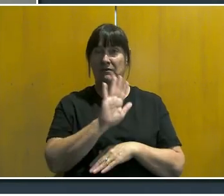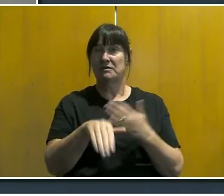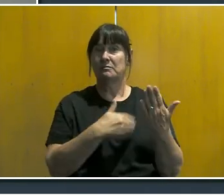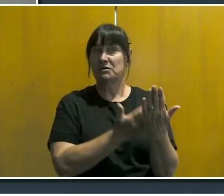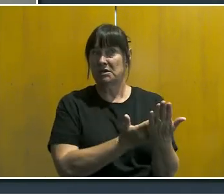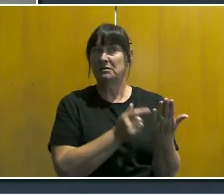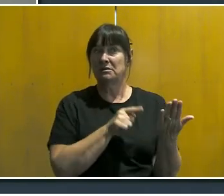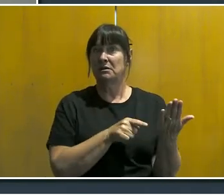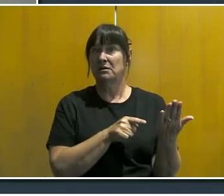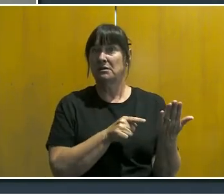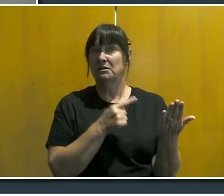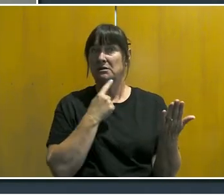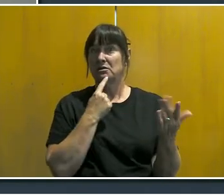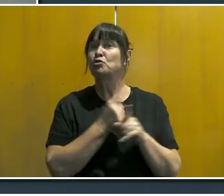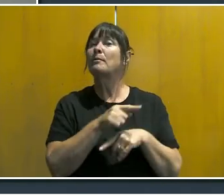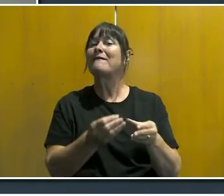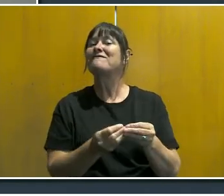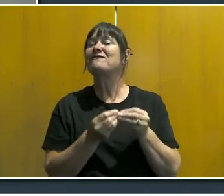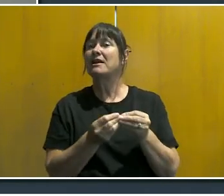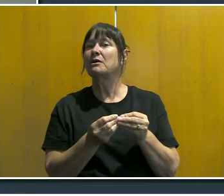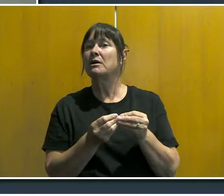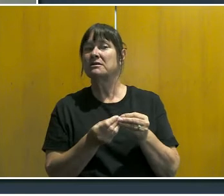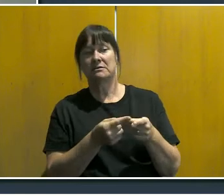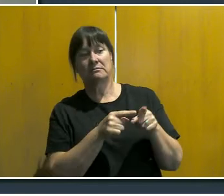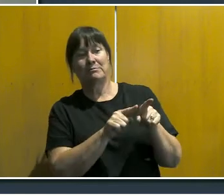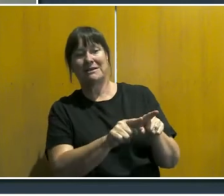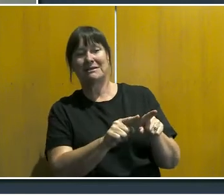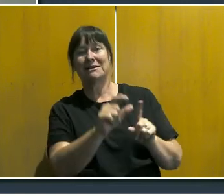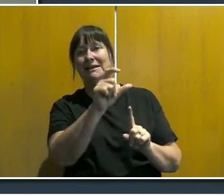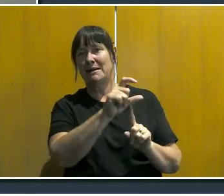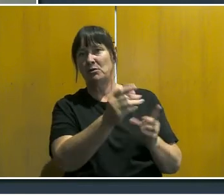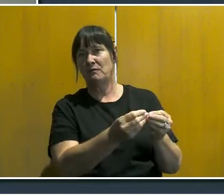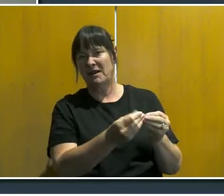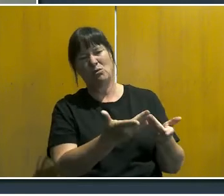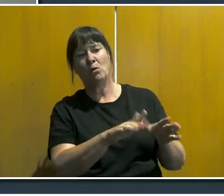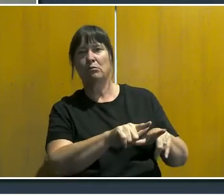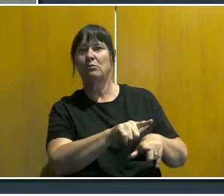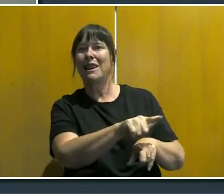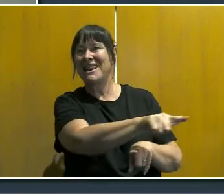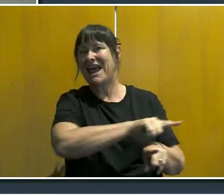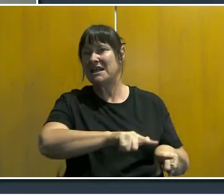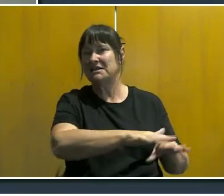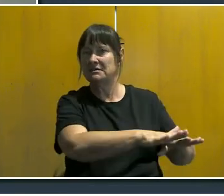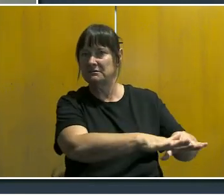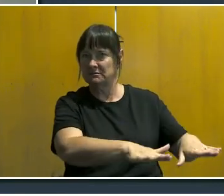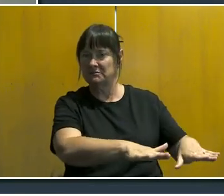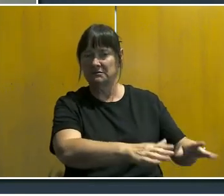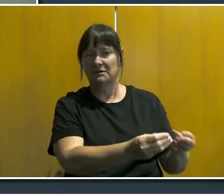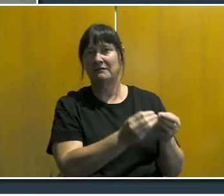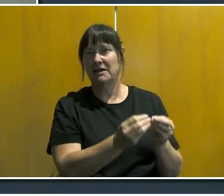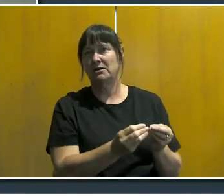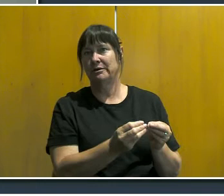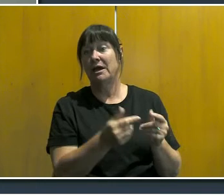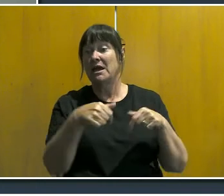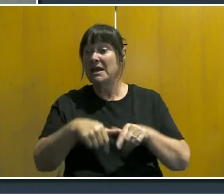have heard about valuations based on capital value or land value. There is an inherently fundamental problem in